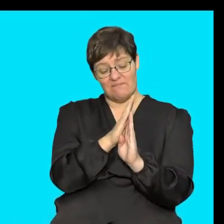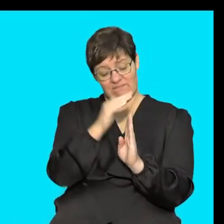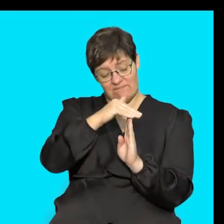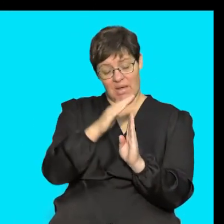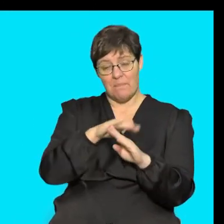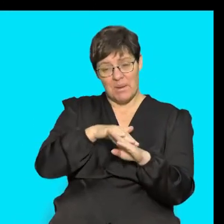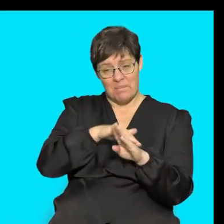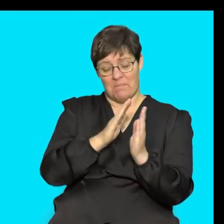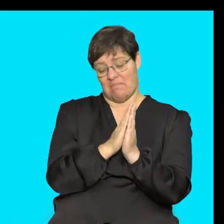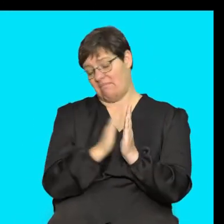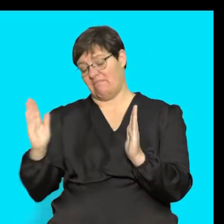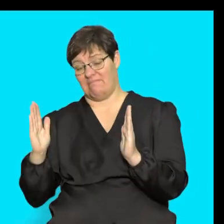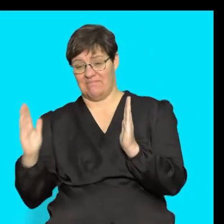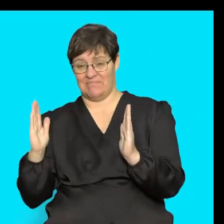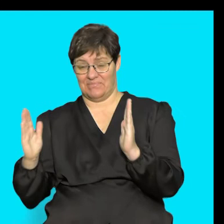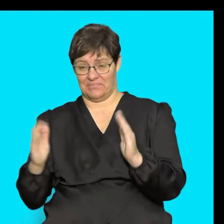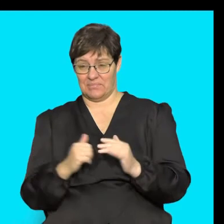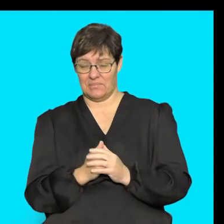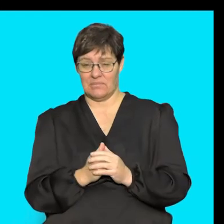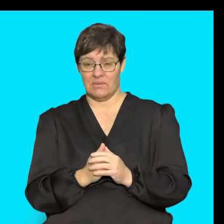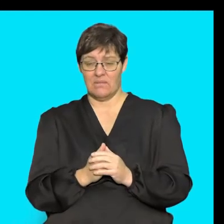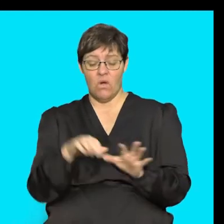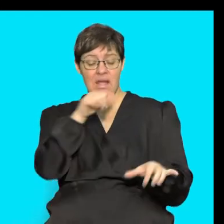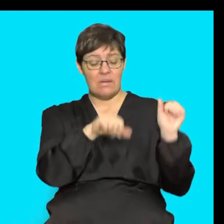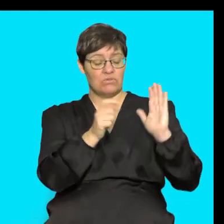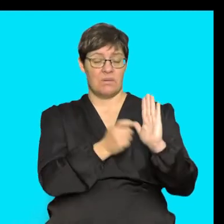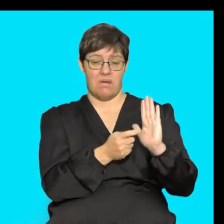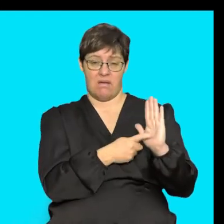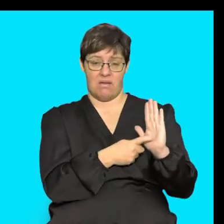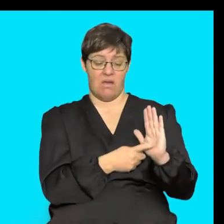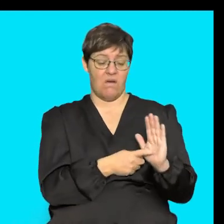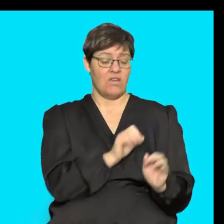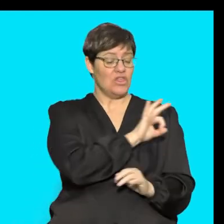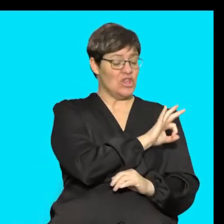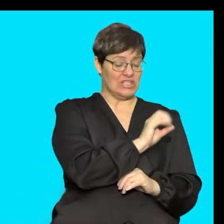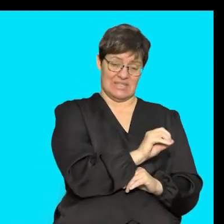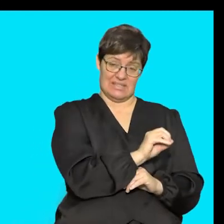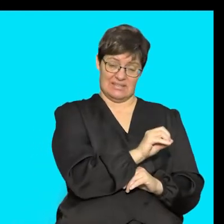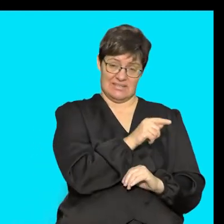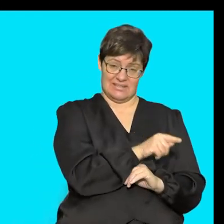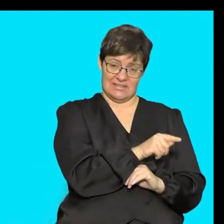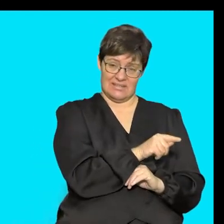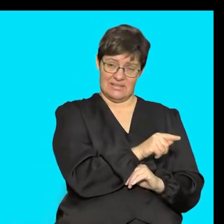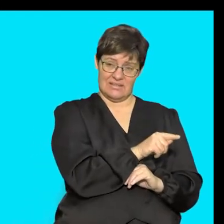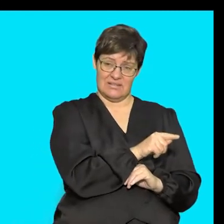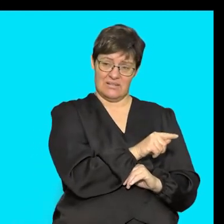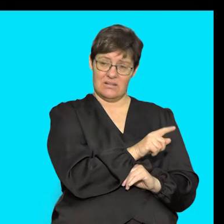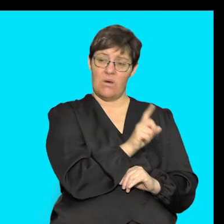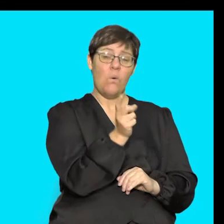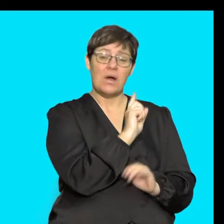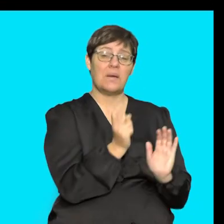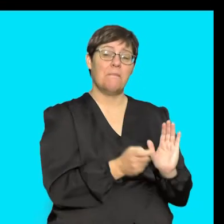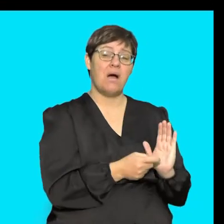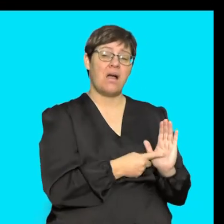86. Okay. Now, for a chemistry mark of 30%,